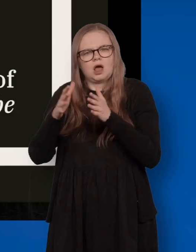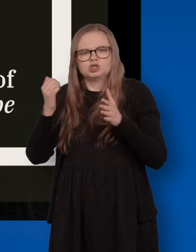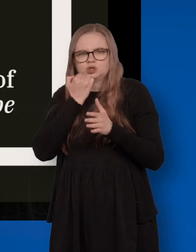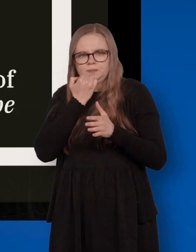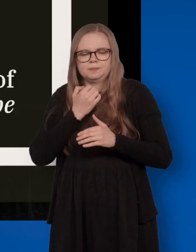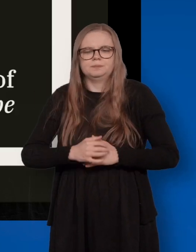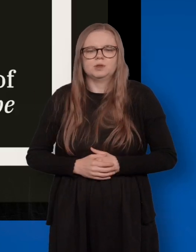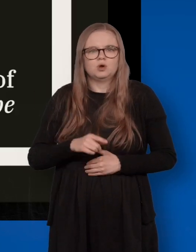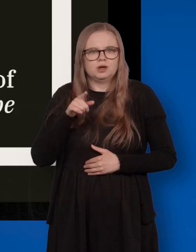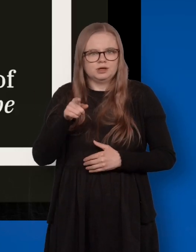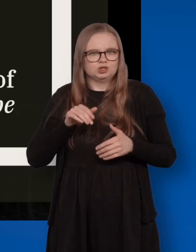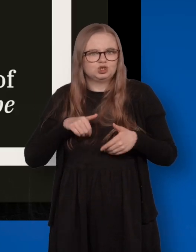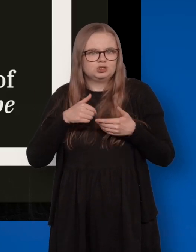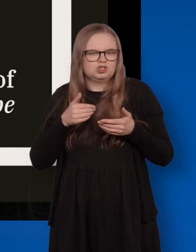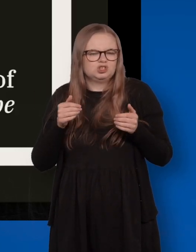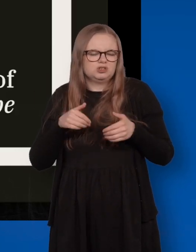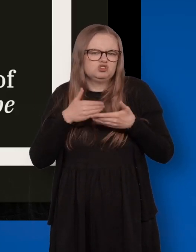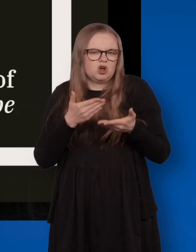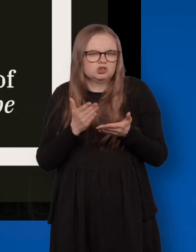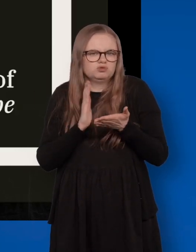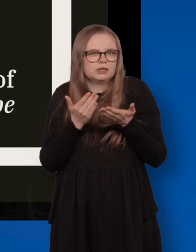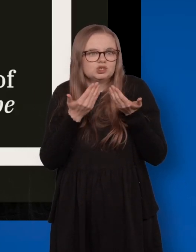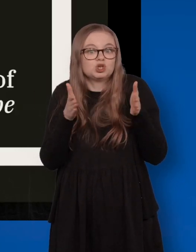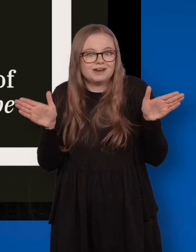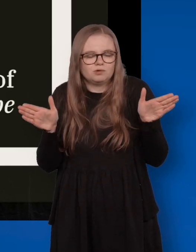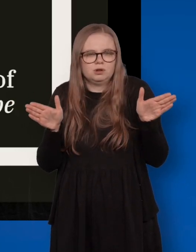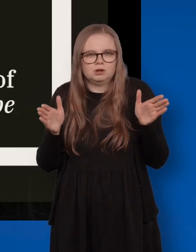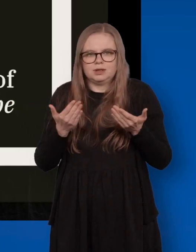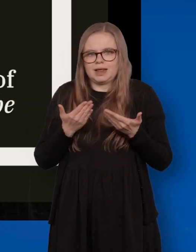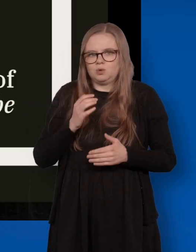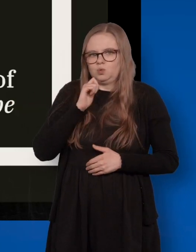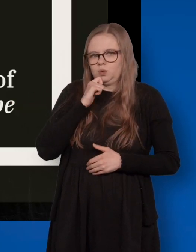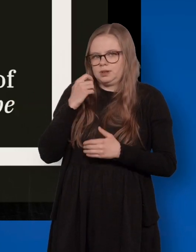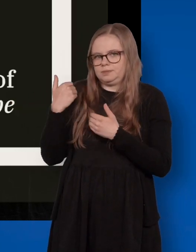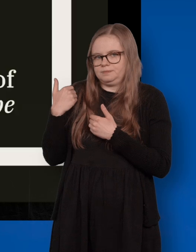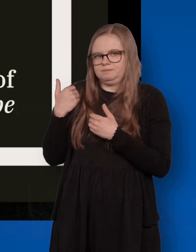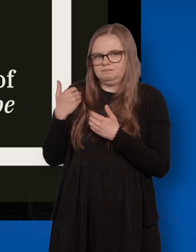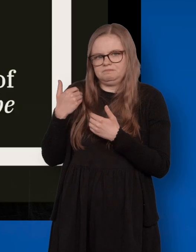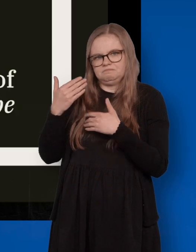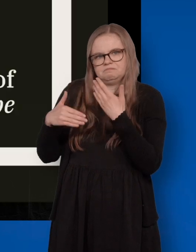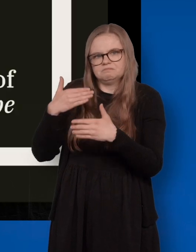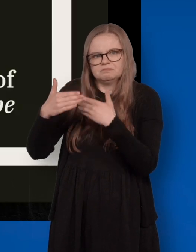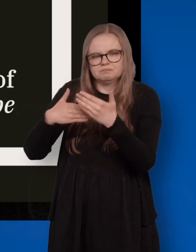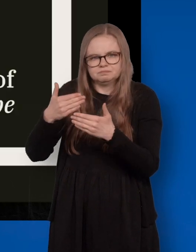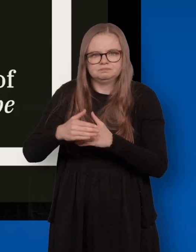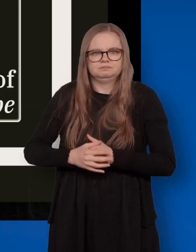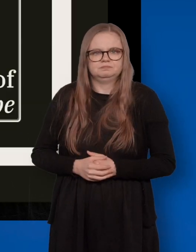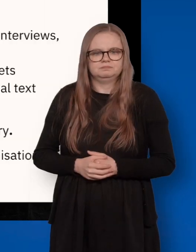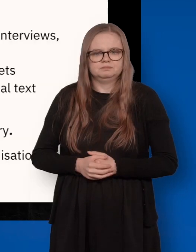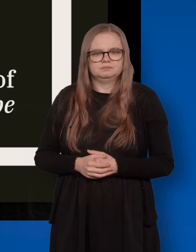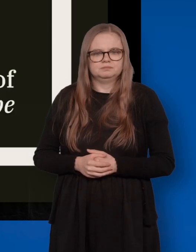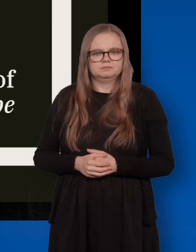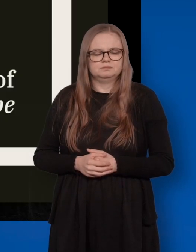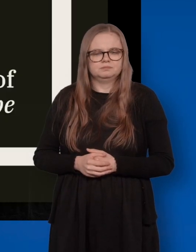So with that sort of general introduction out of the way, I want to now go on to